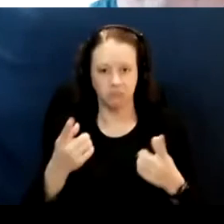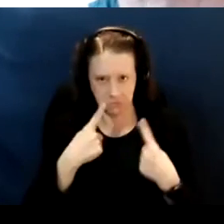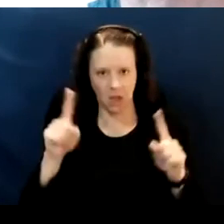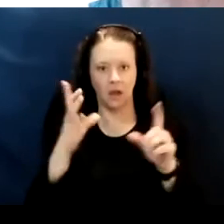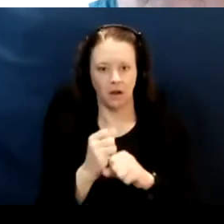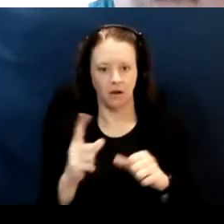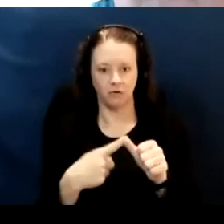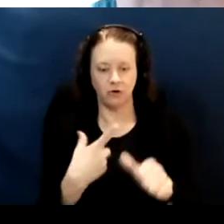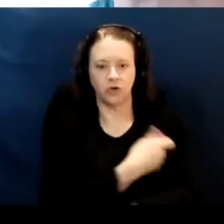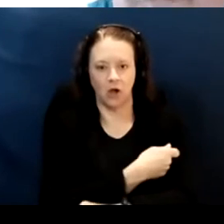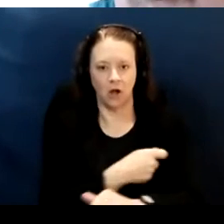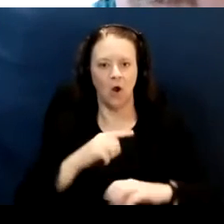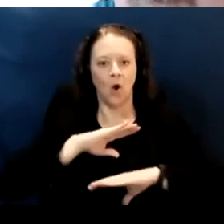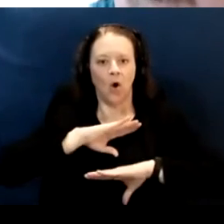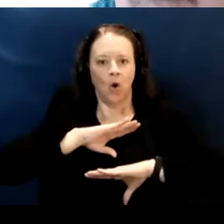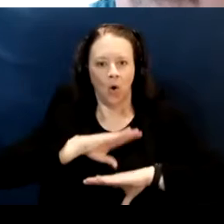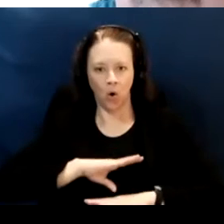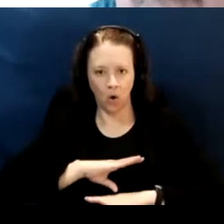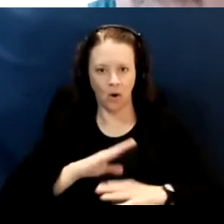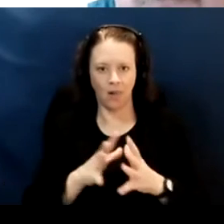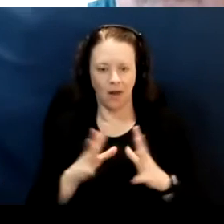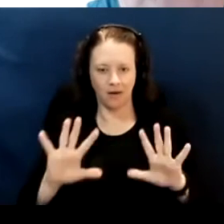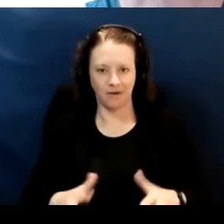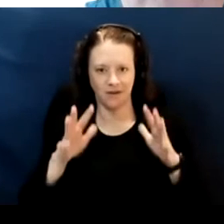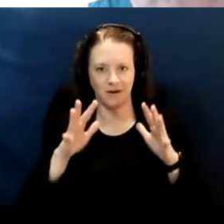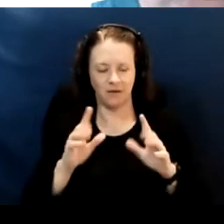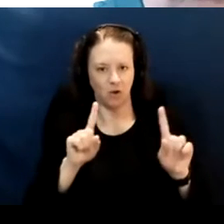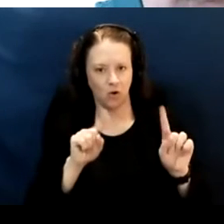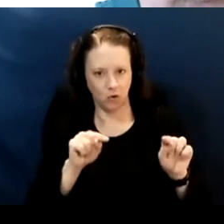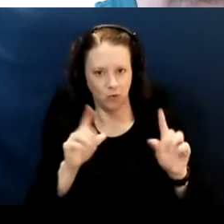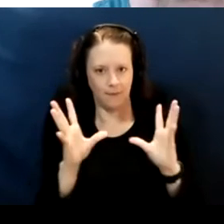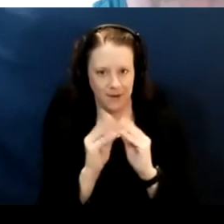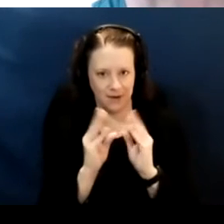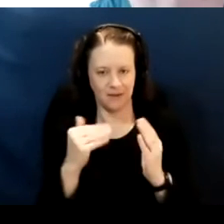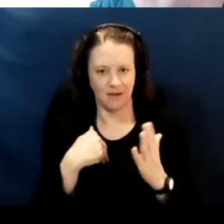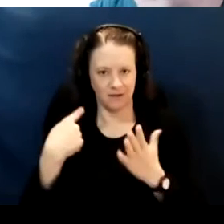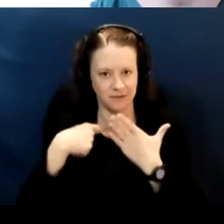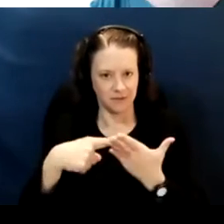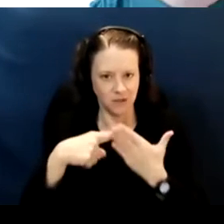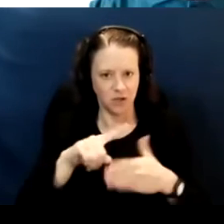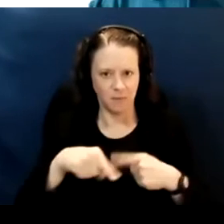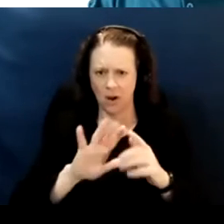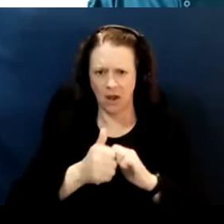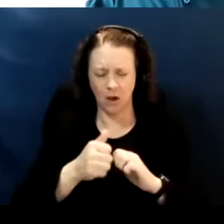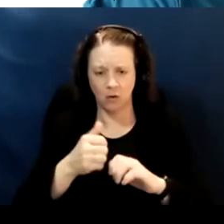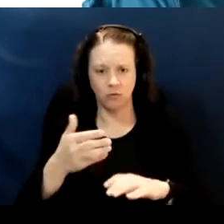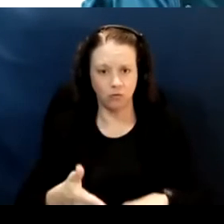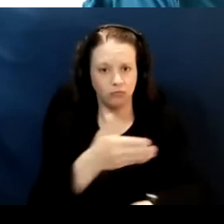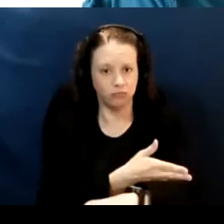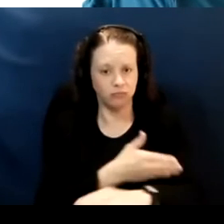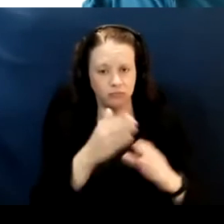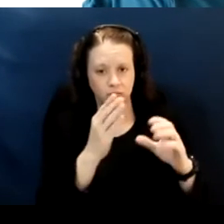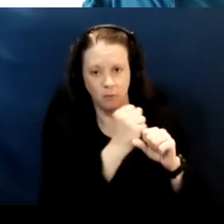That eased a lot of anxiety at going through our meetings and having these discussions on how we can better prepare our